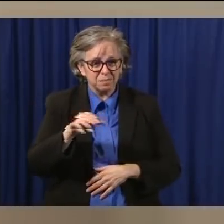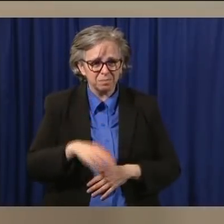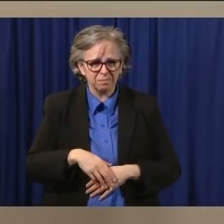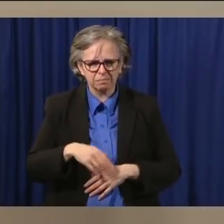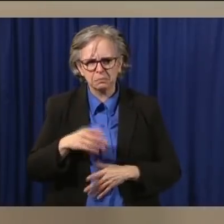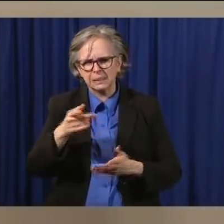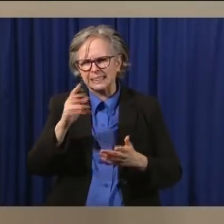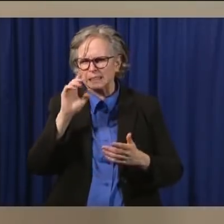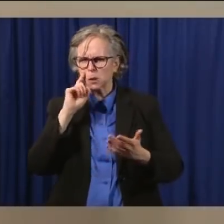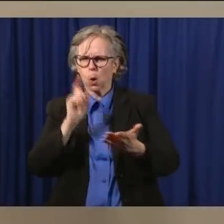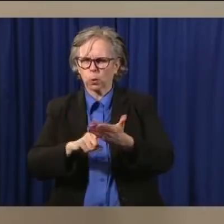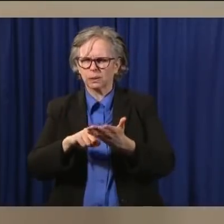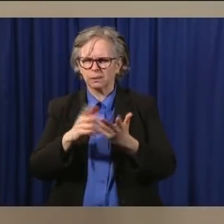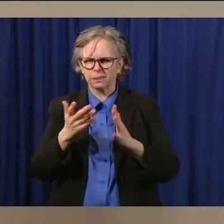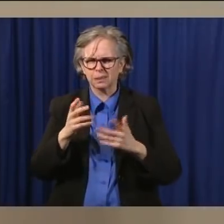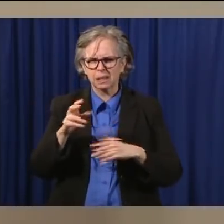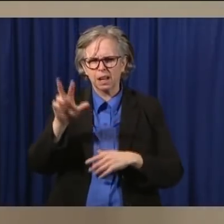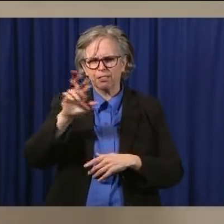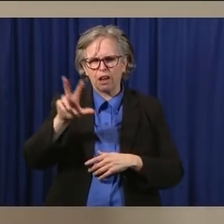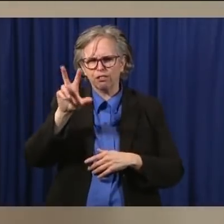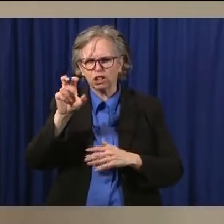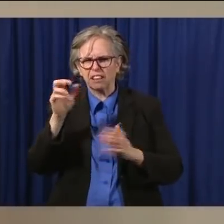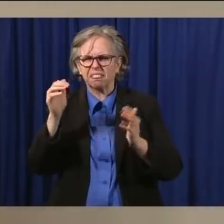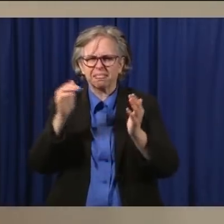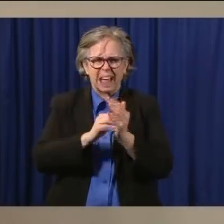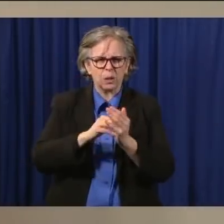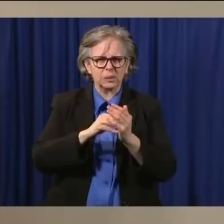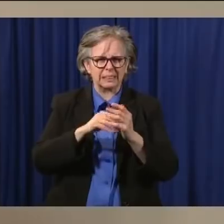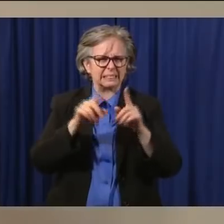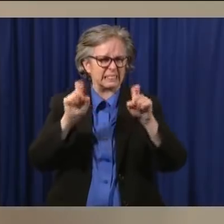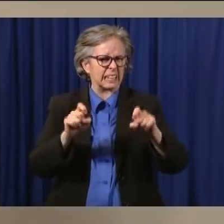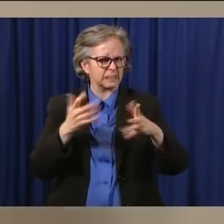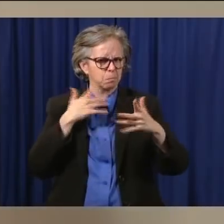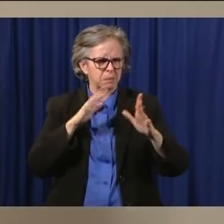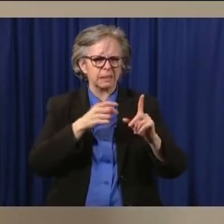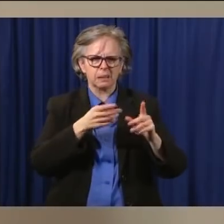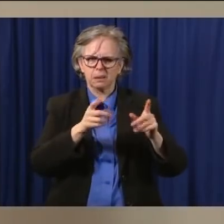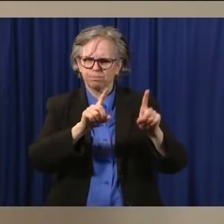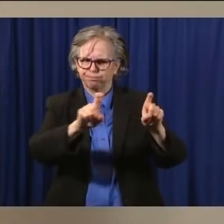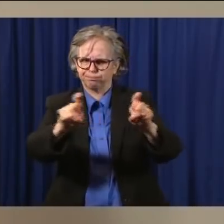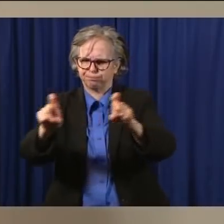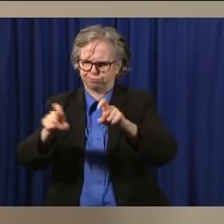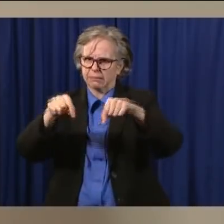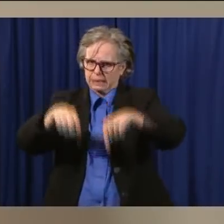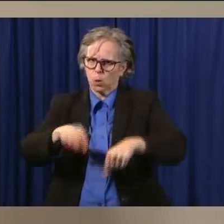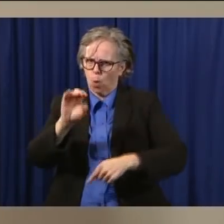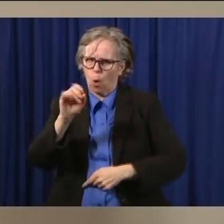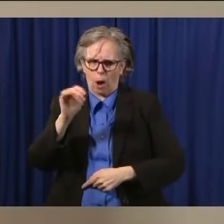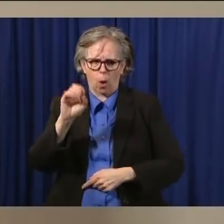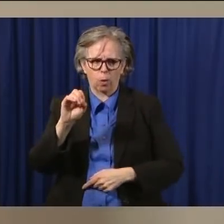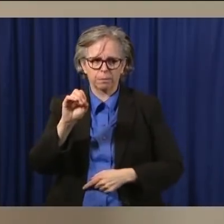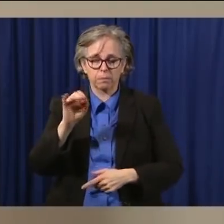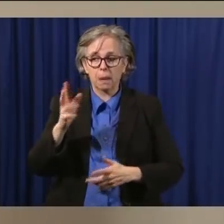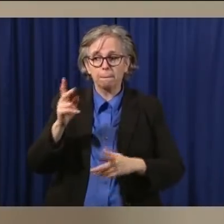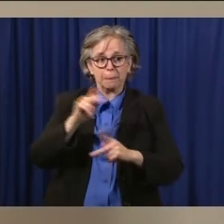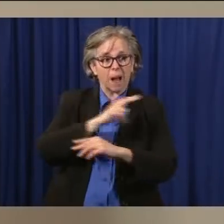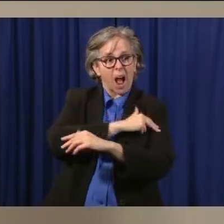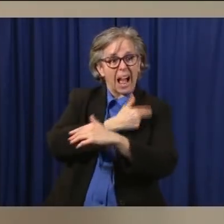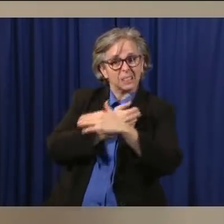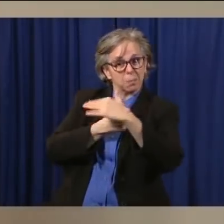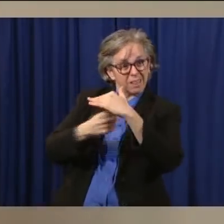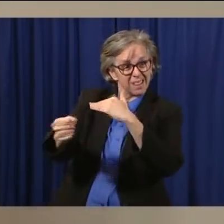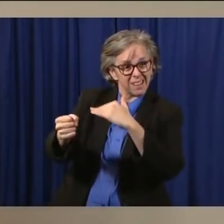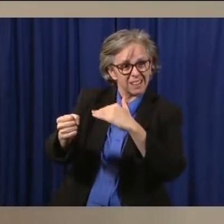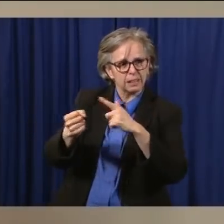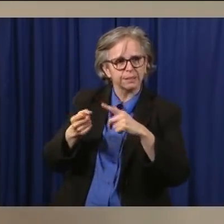300,000 tests having been done in Ohio. And again, our hospitalizations have slightly decreased, but